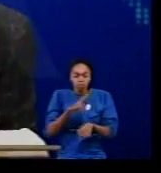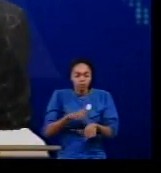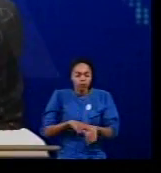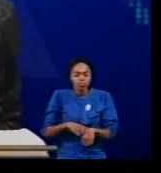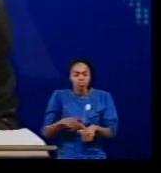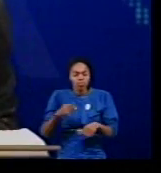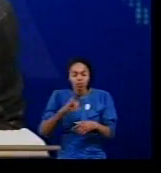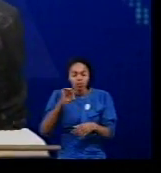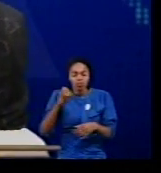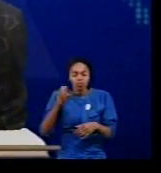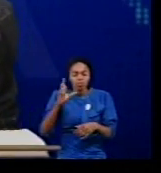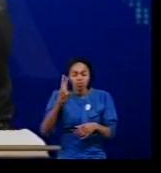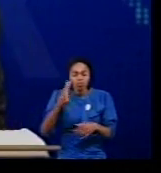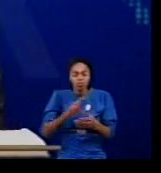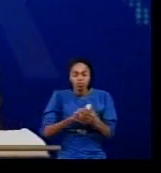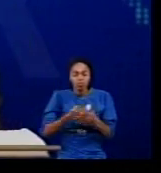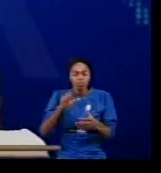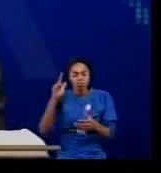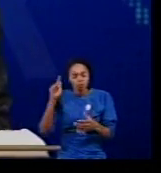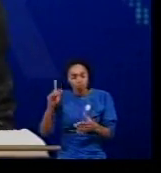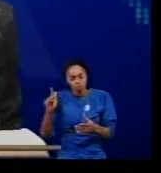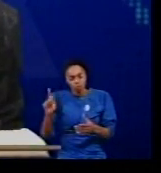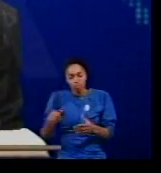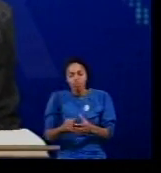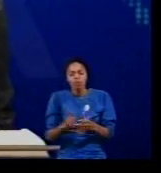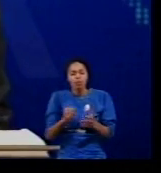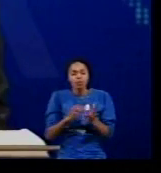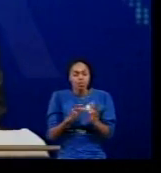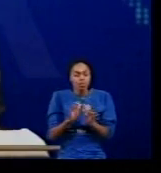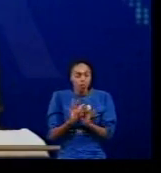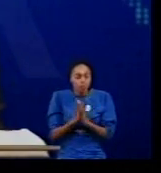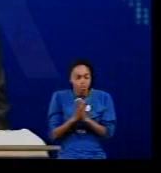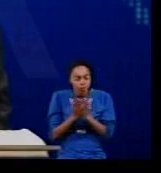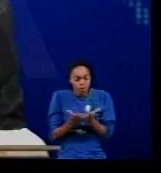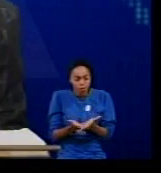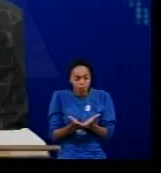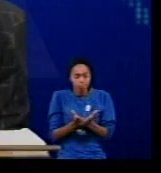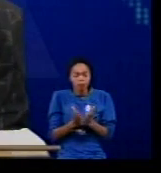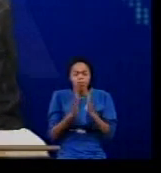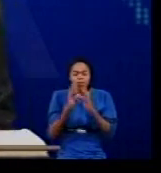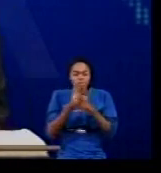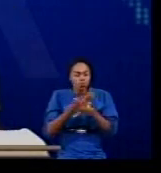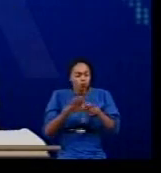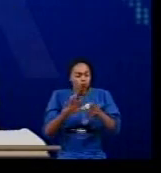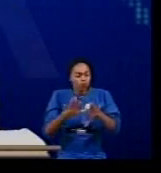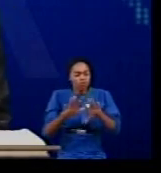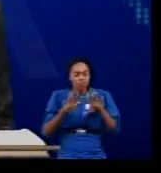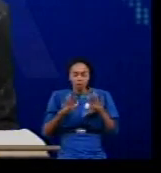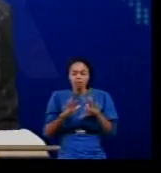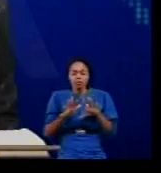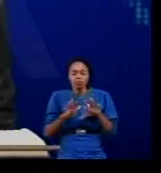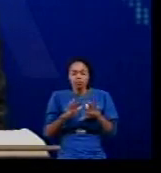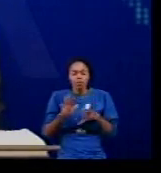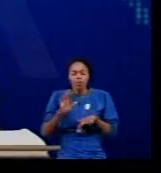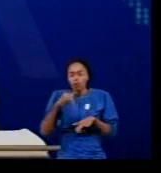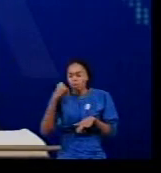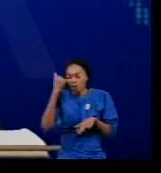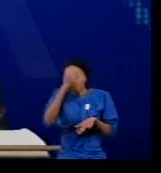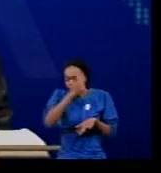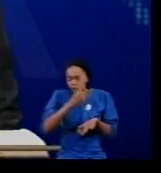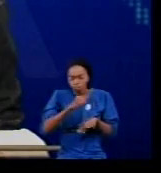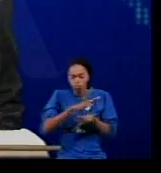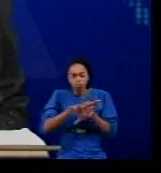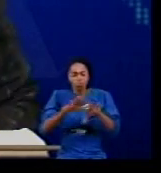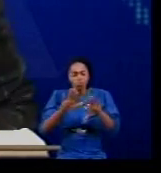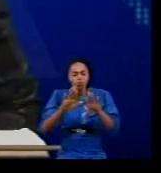strong. And that strength of the Lord will be upon every life. It says, the Lord is with me, the mighty man of valor. Look